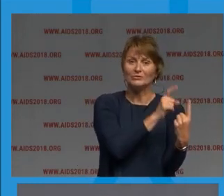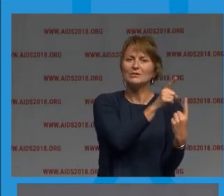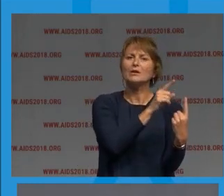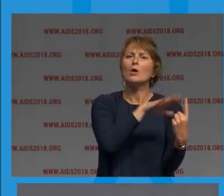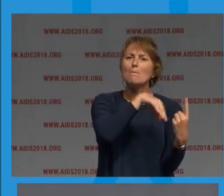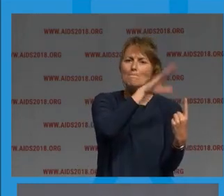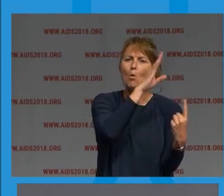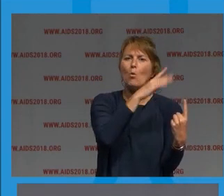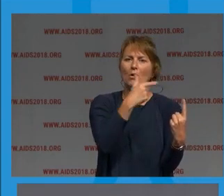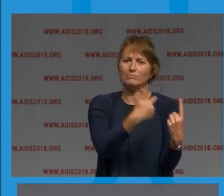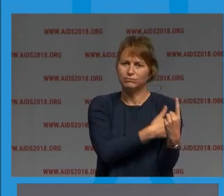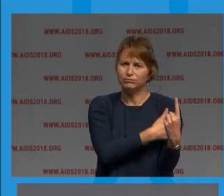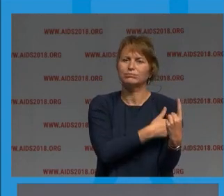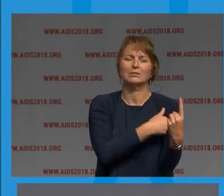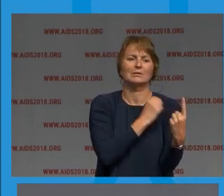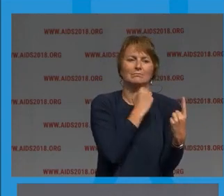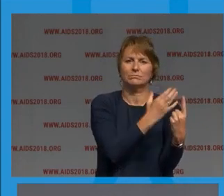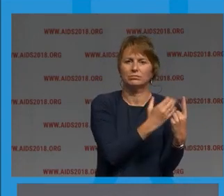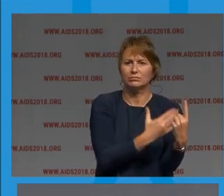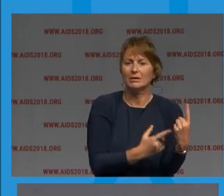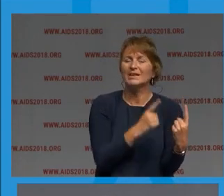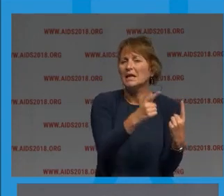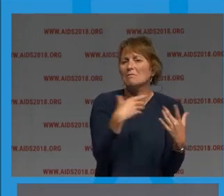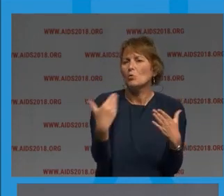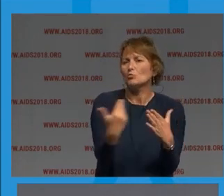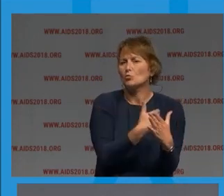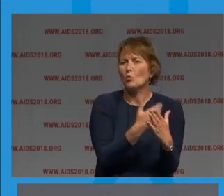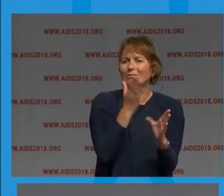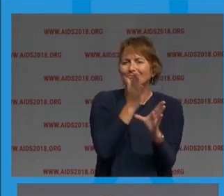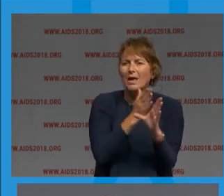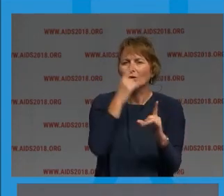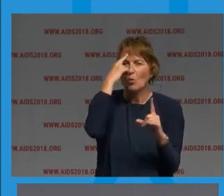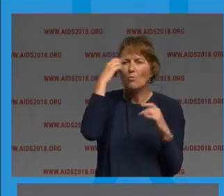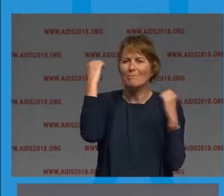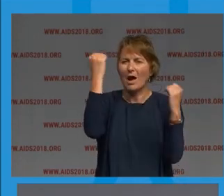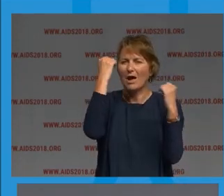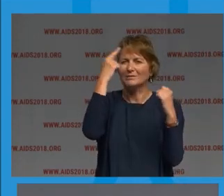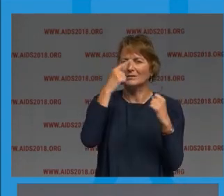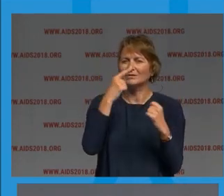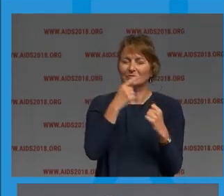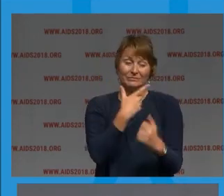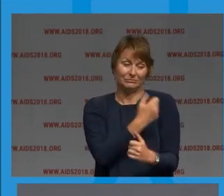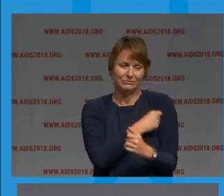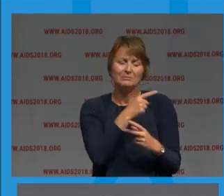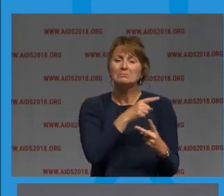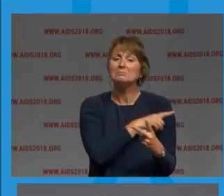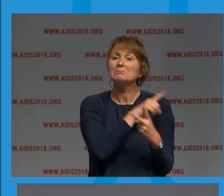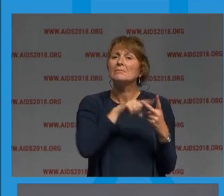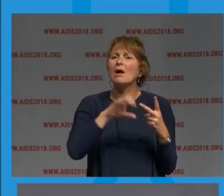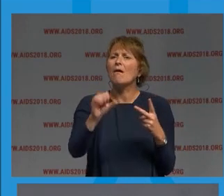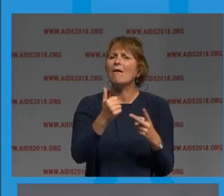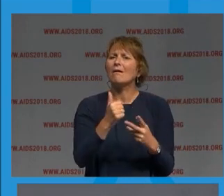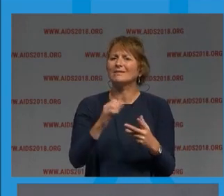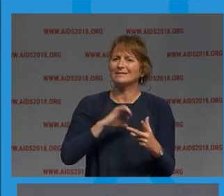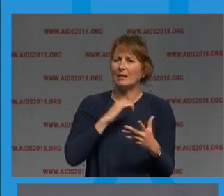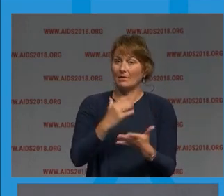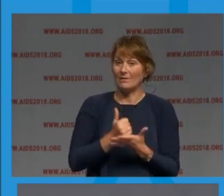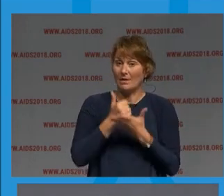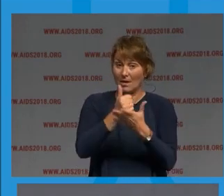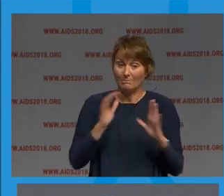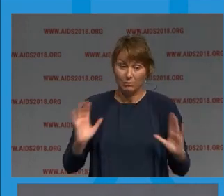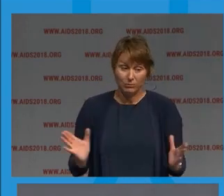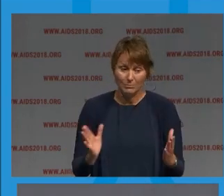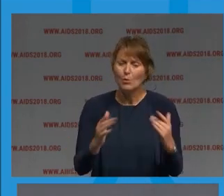inject new psychoactive substances. Promote self-help and exchange reliable information